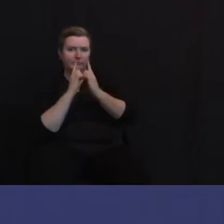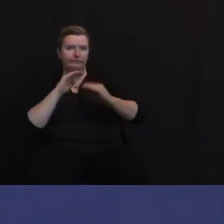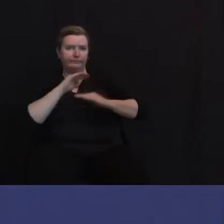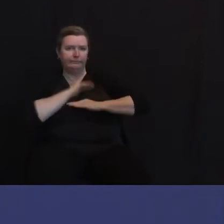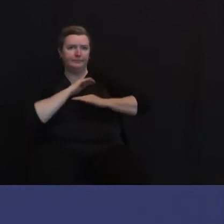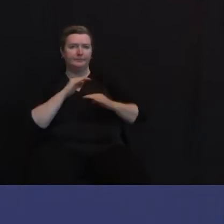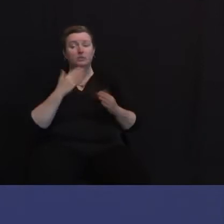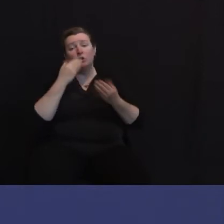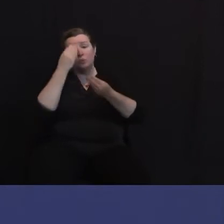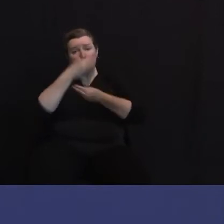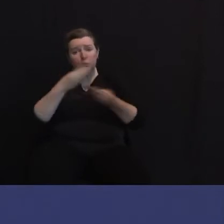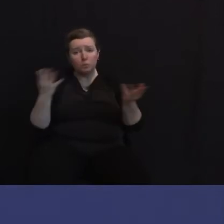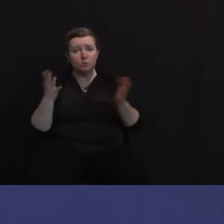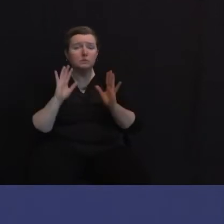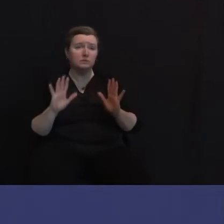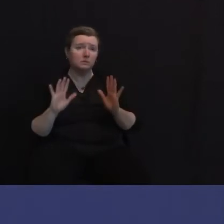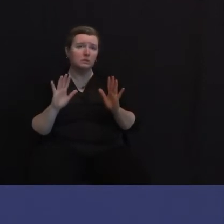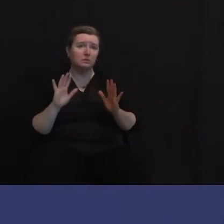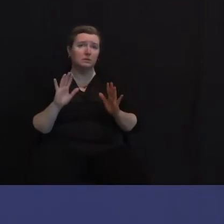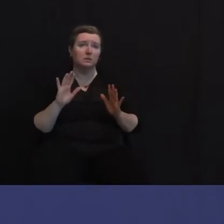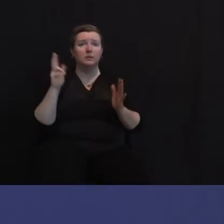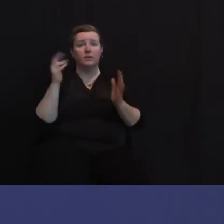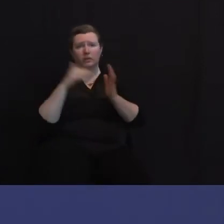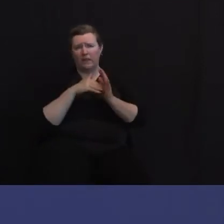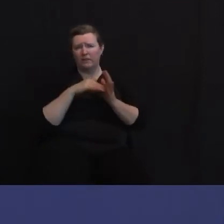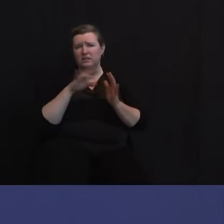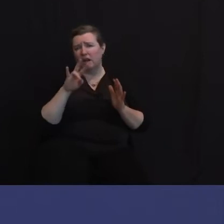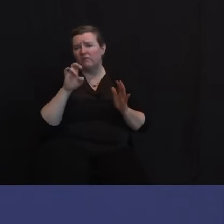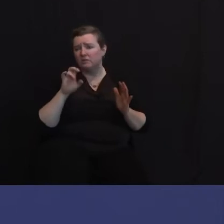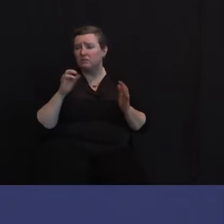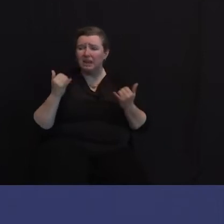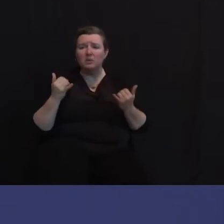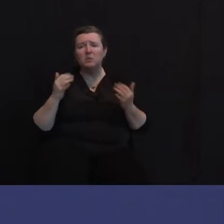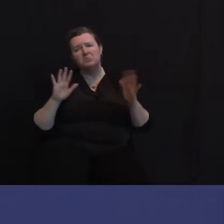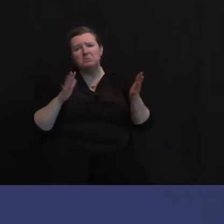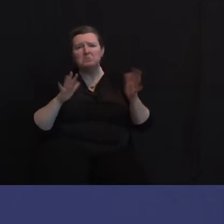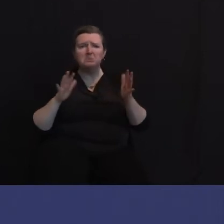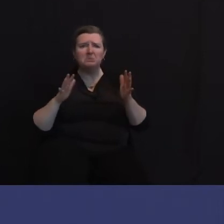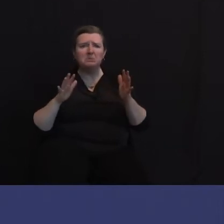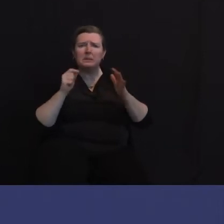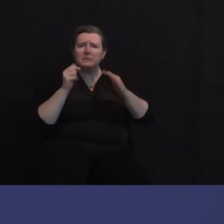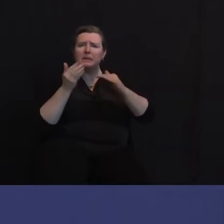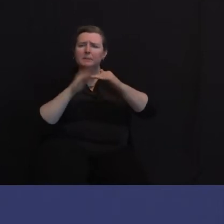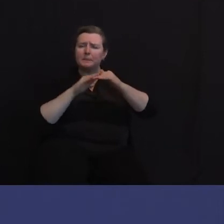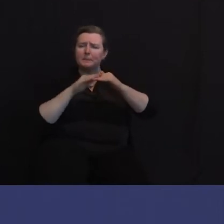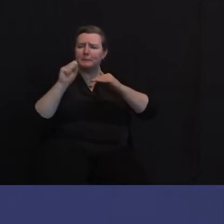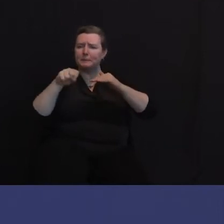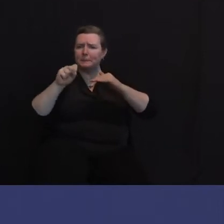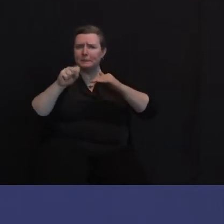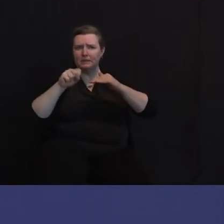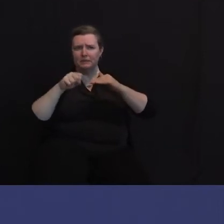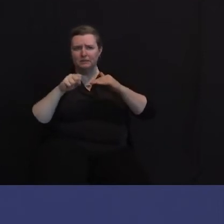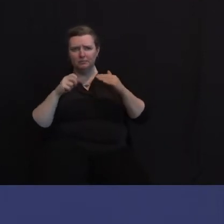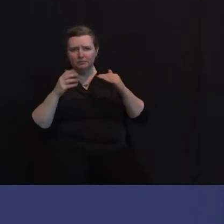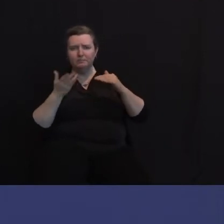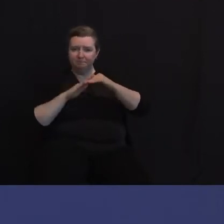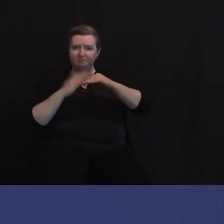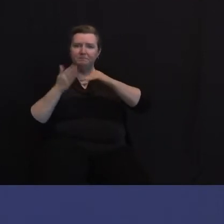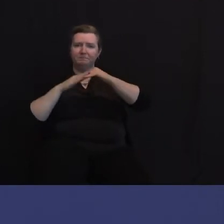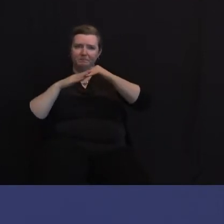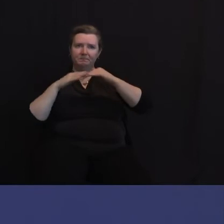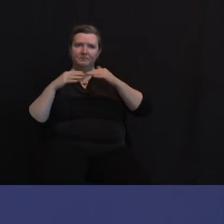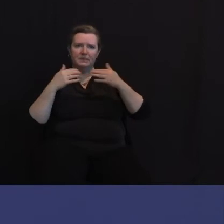there's any silver line, 3,700 and something today is up, by the way. It's been up for a few days in a row now, but still well